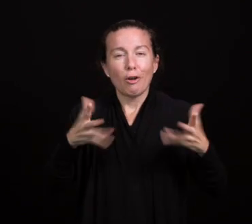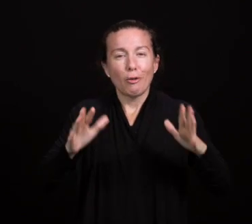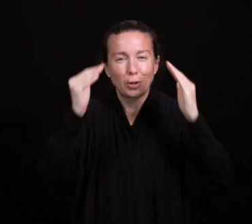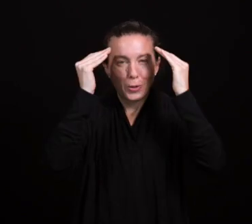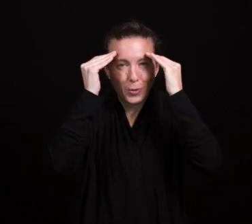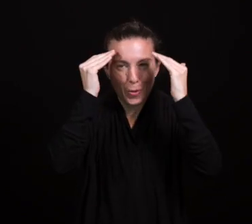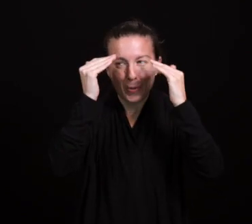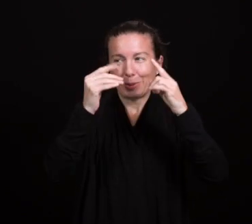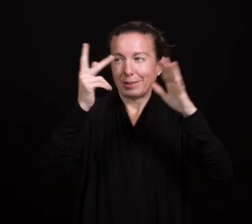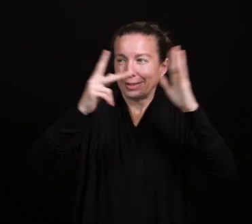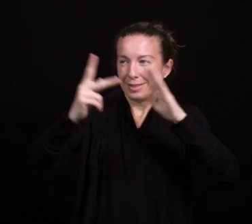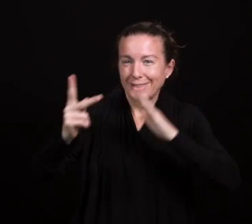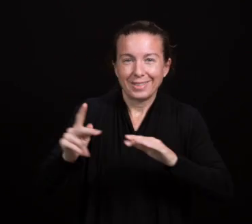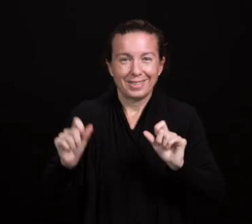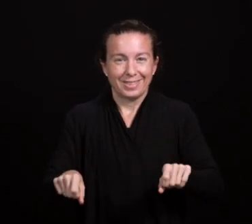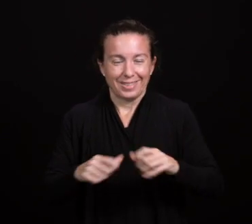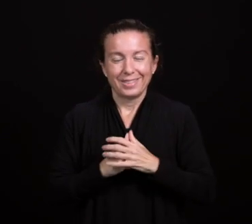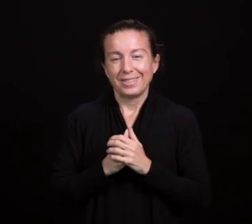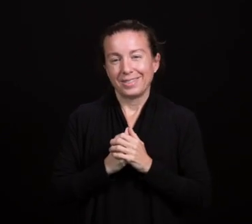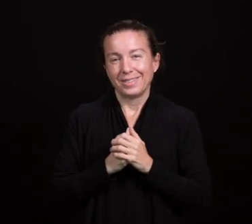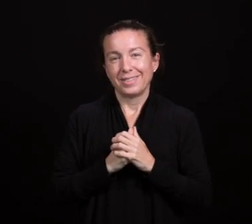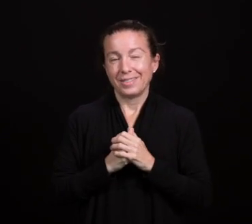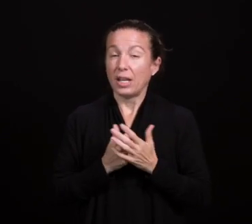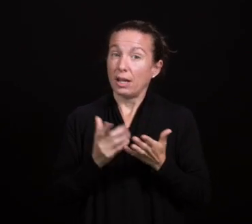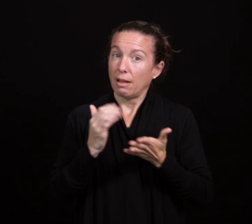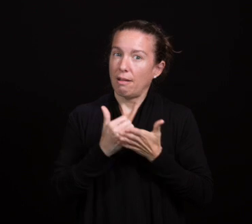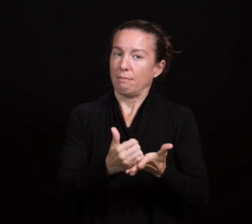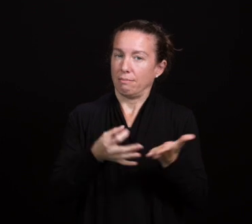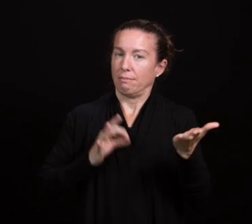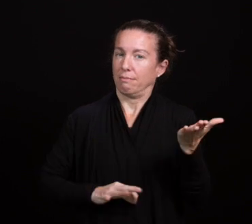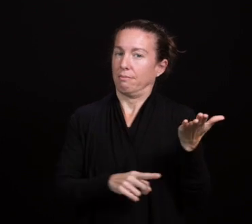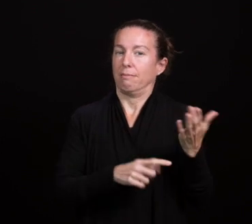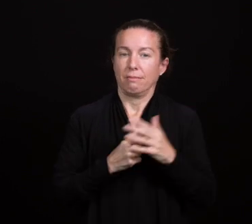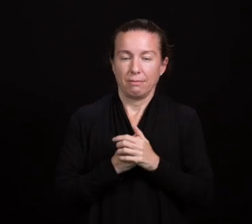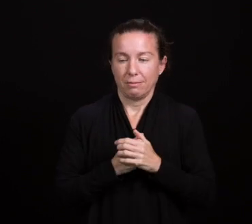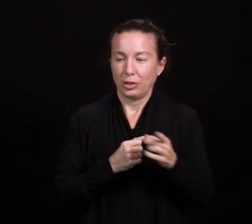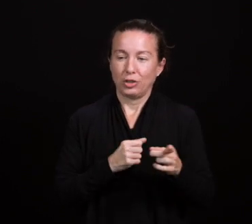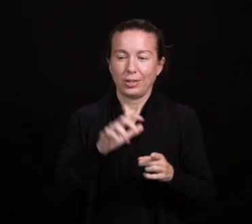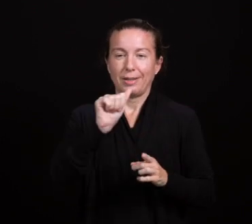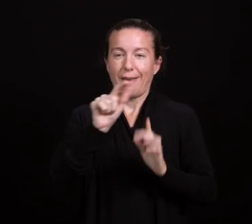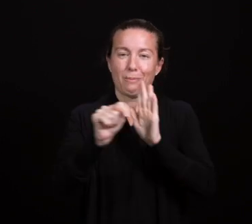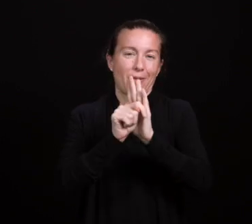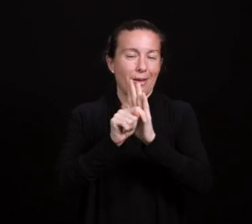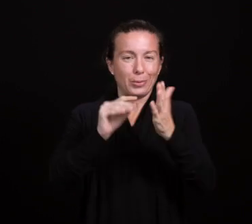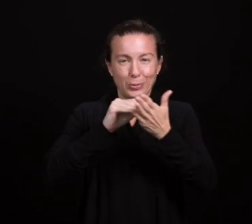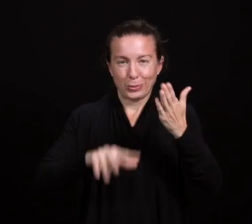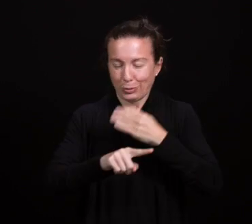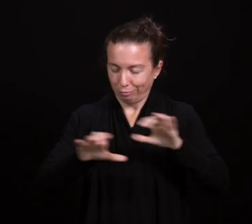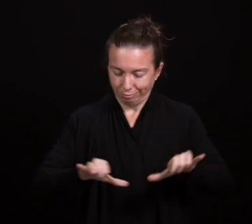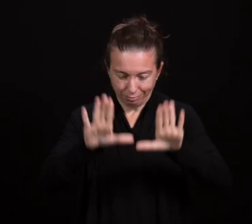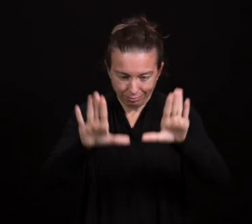She's an A+ student. She's done very well. Avery misses out on 50% of everything that's being said, and